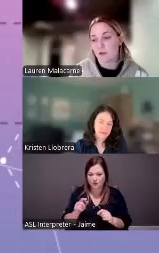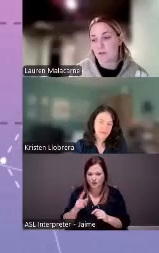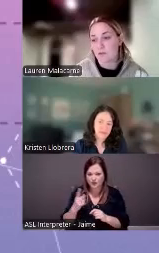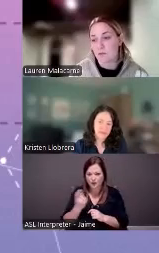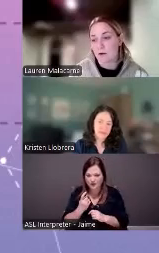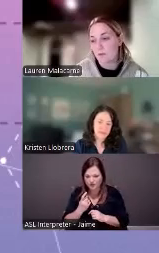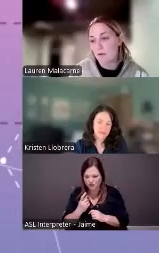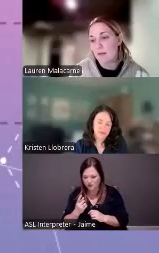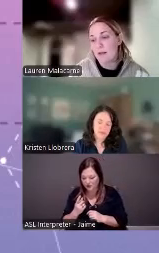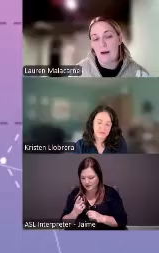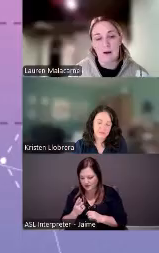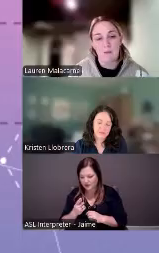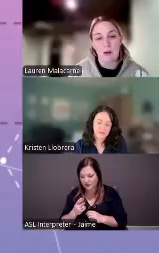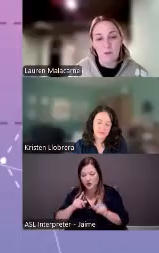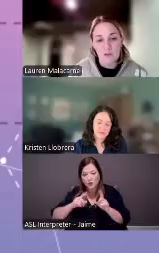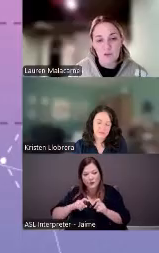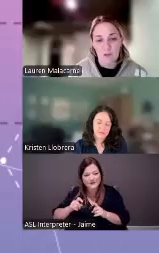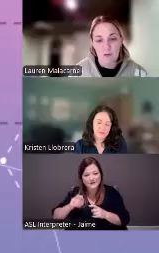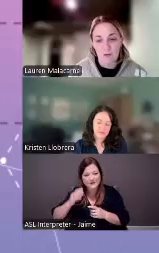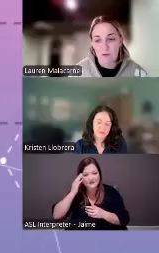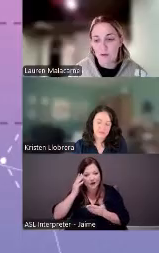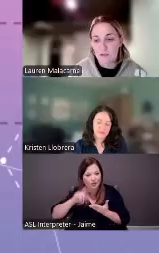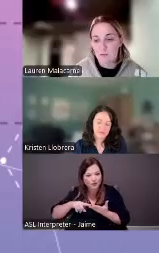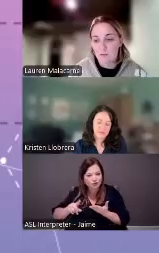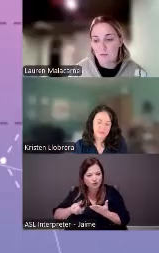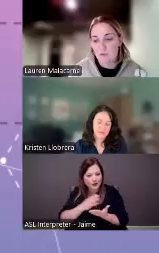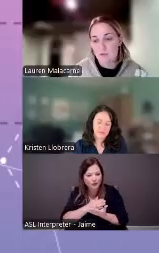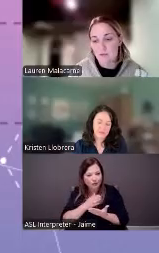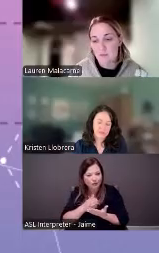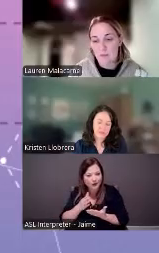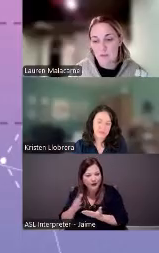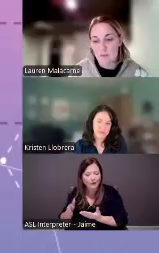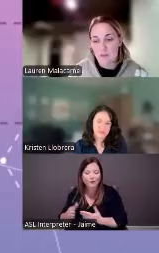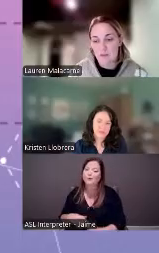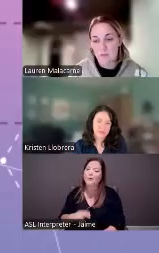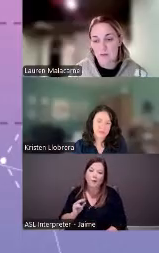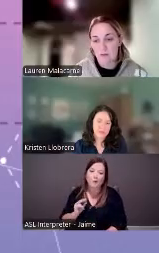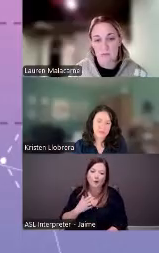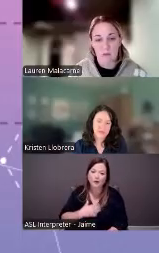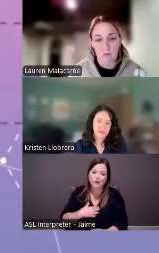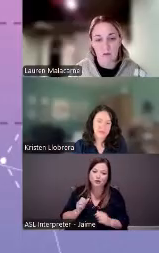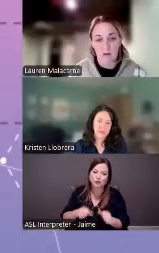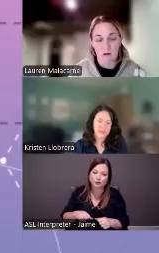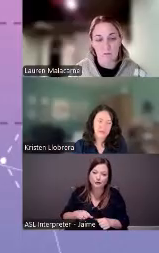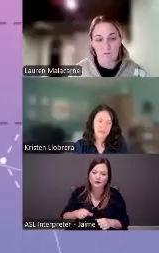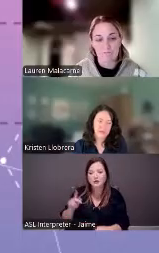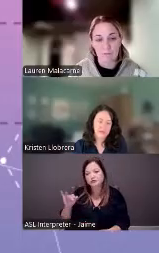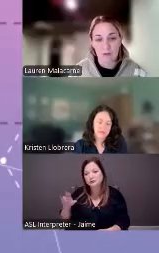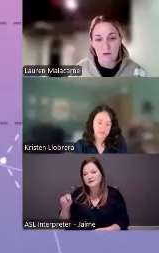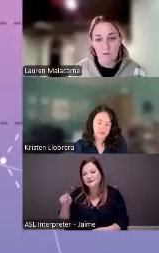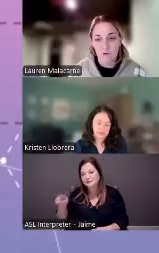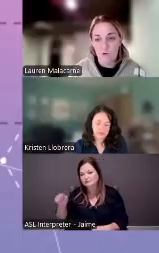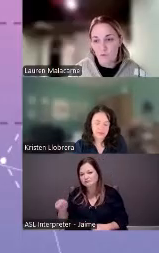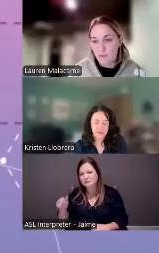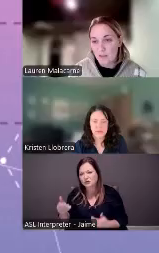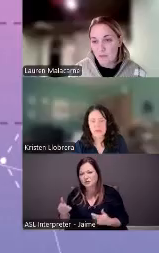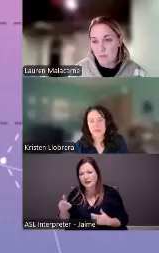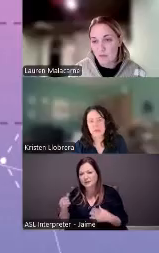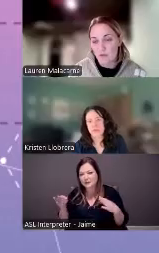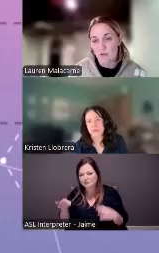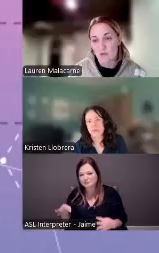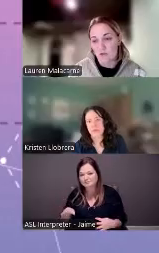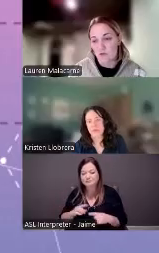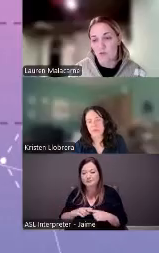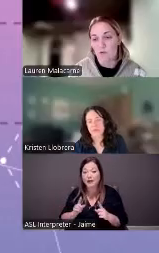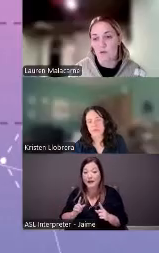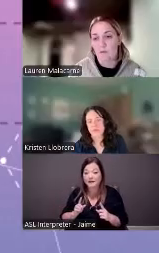knowledge checks throughout? I wish that we could. I don't. Kristen can maybe speak to this better than me, but short of being able to